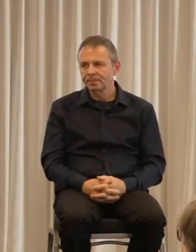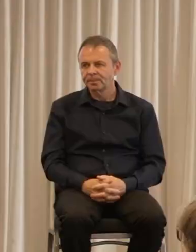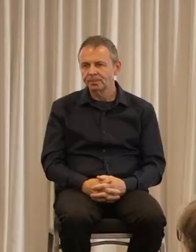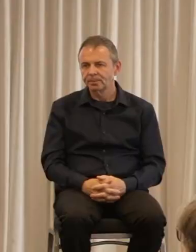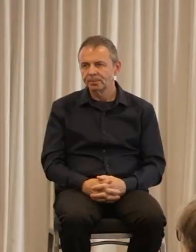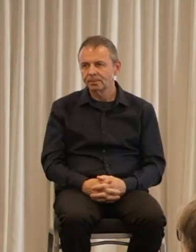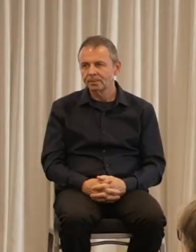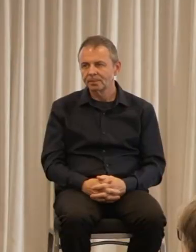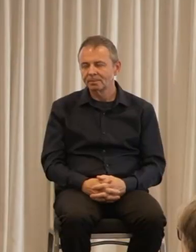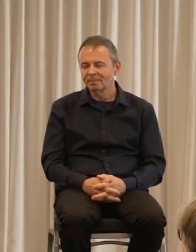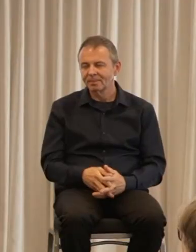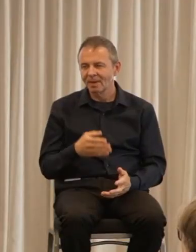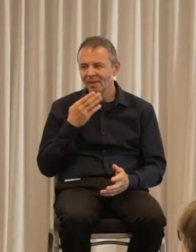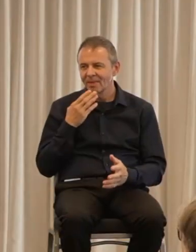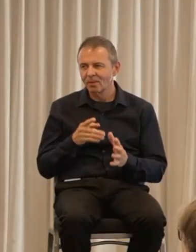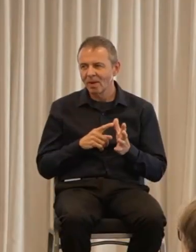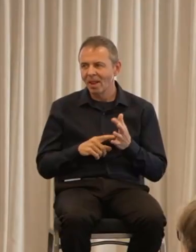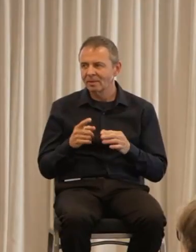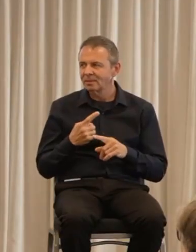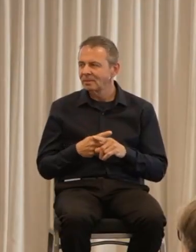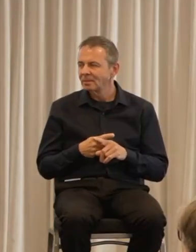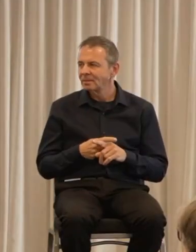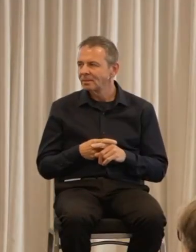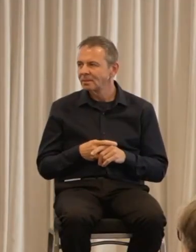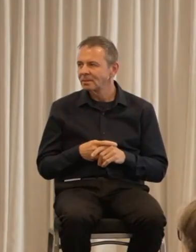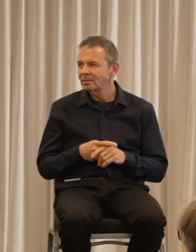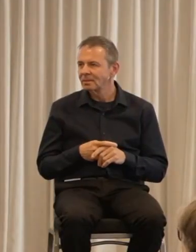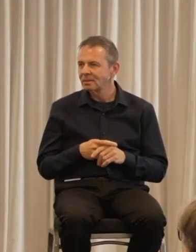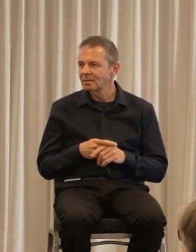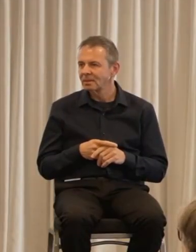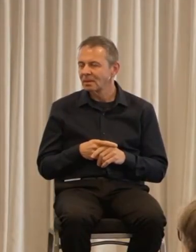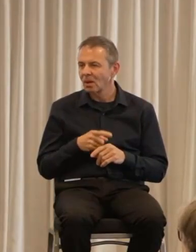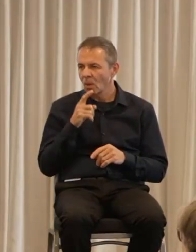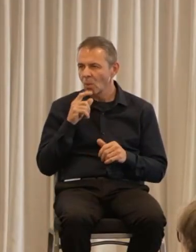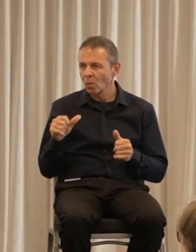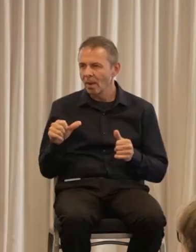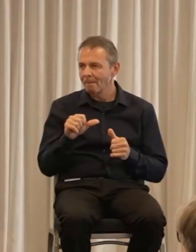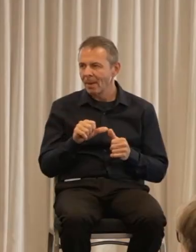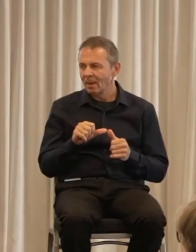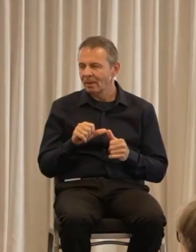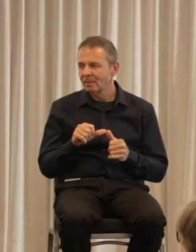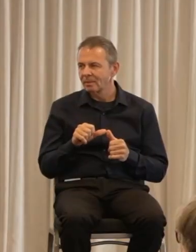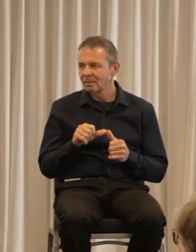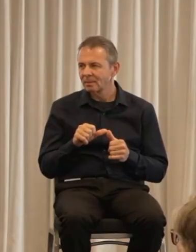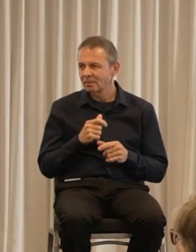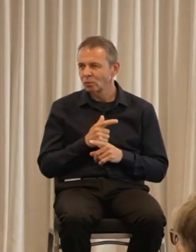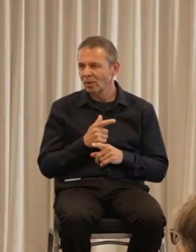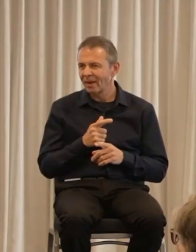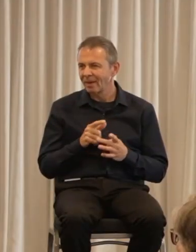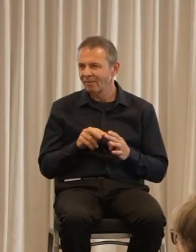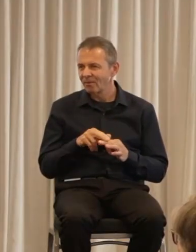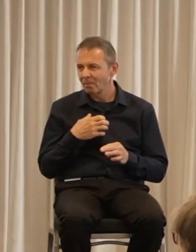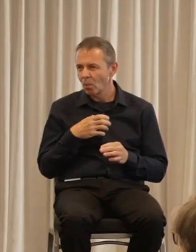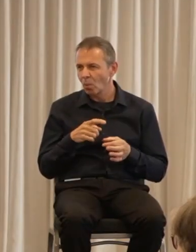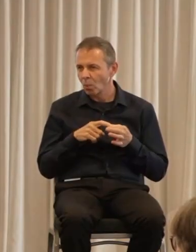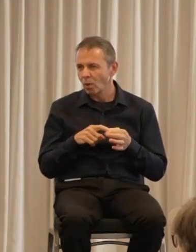That's very great, Alex, and that might be a good place. I'll come back to you if I have any questions,